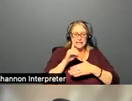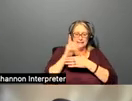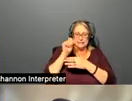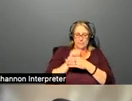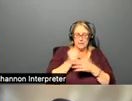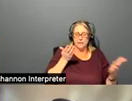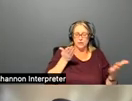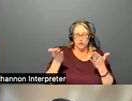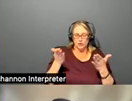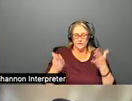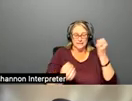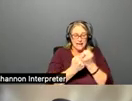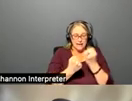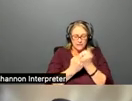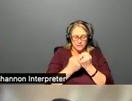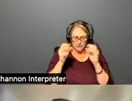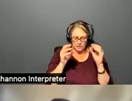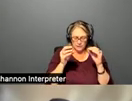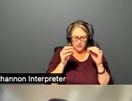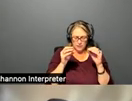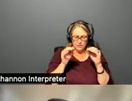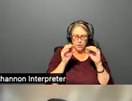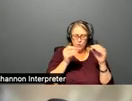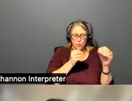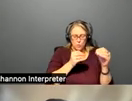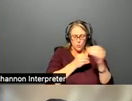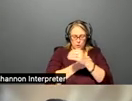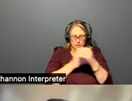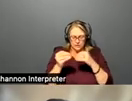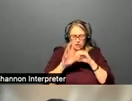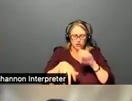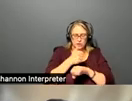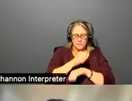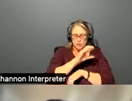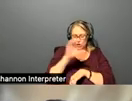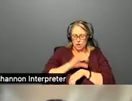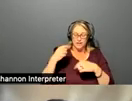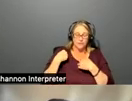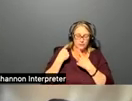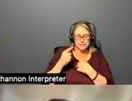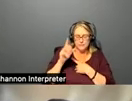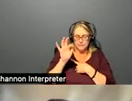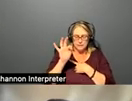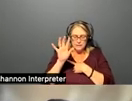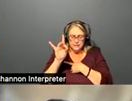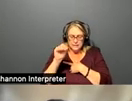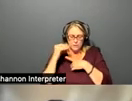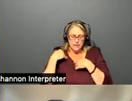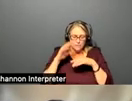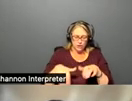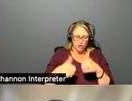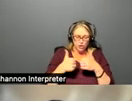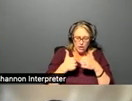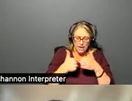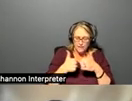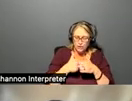service and advocacy organization based in Chicago. And since 1980, our organization has been challenging disability